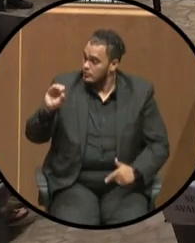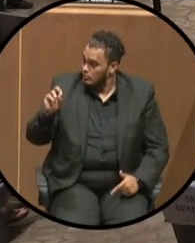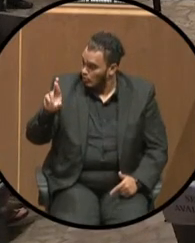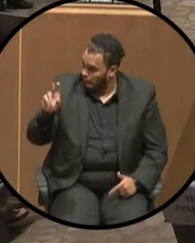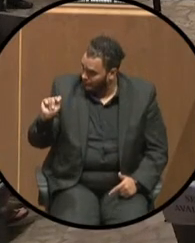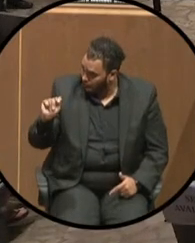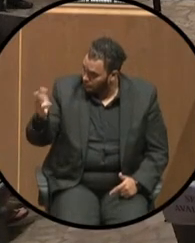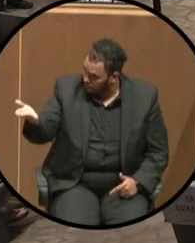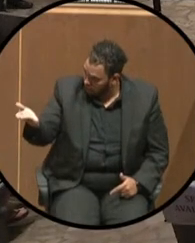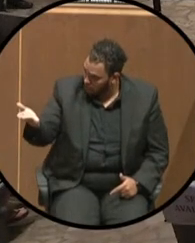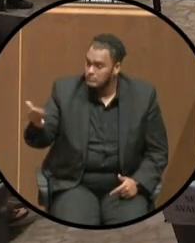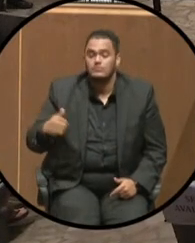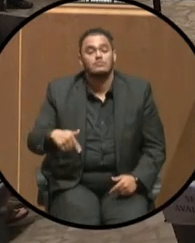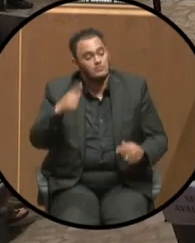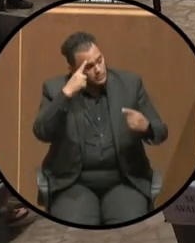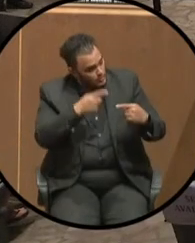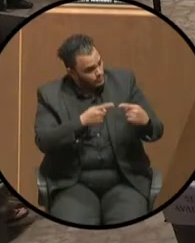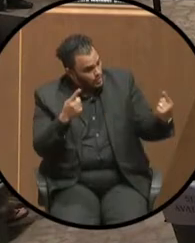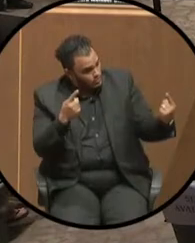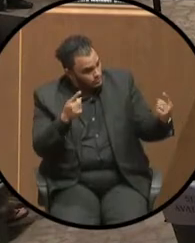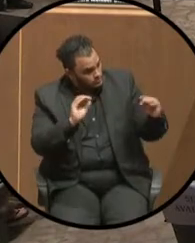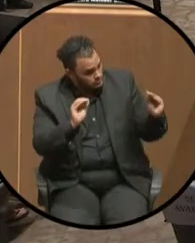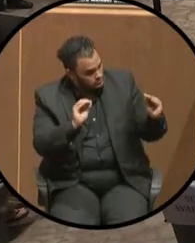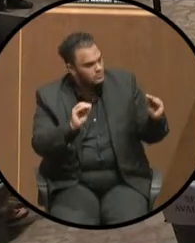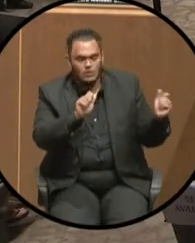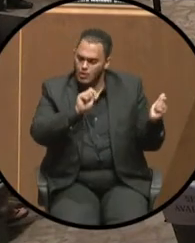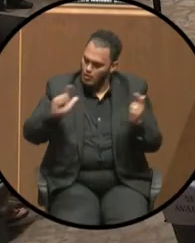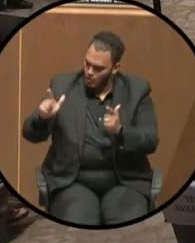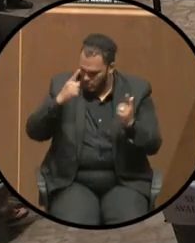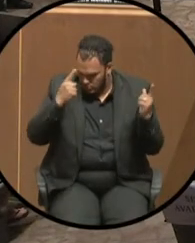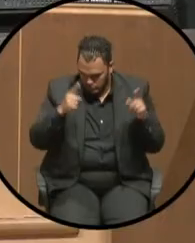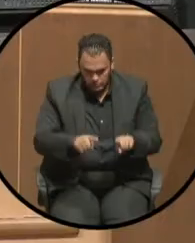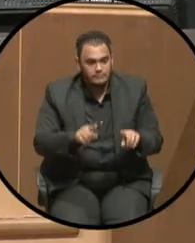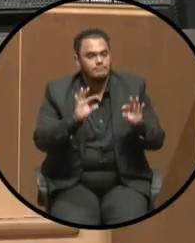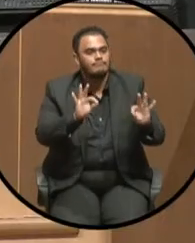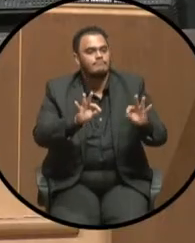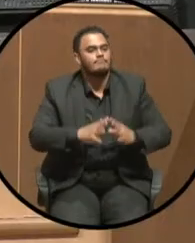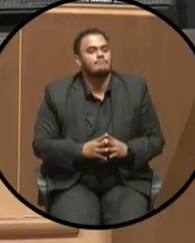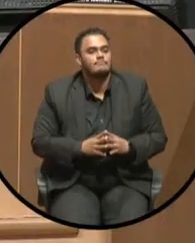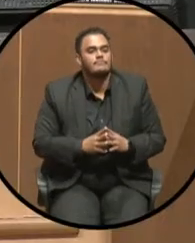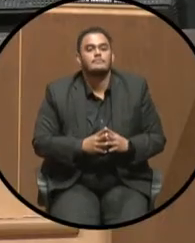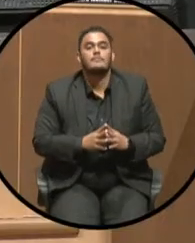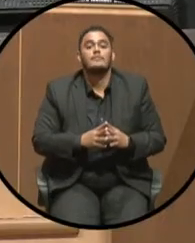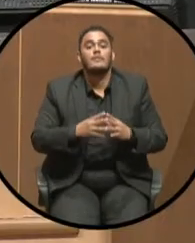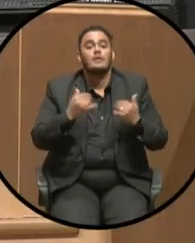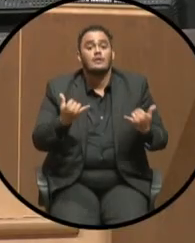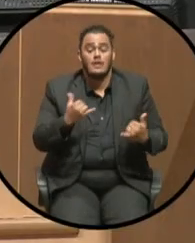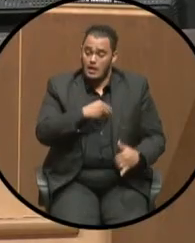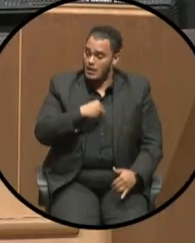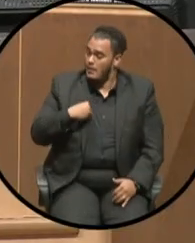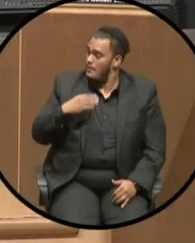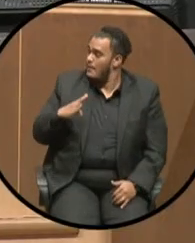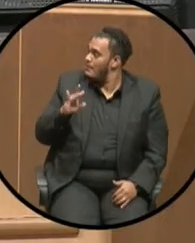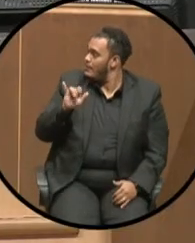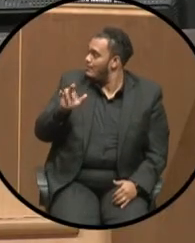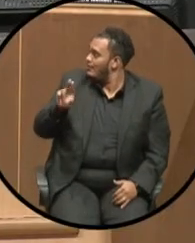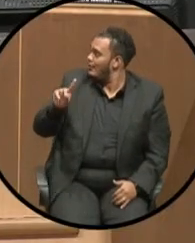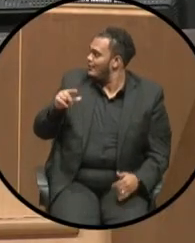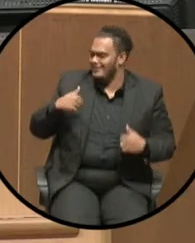Aye. Opposed? Motion carries unanimously. All right, Member Byrd, I need to excuse myself and you're in charge now.